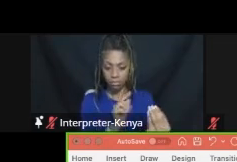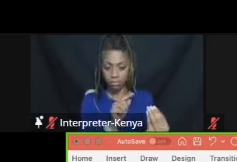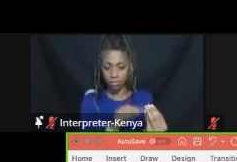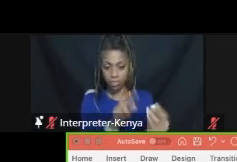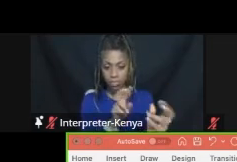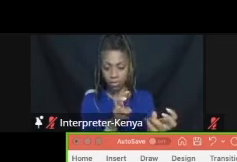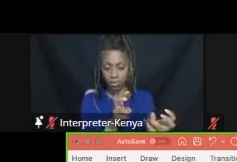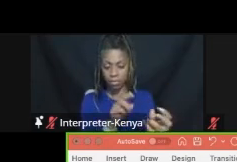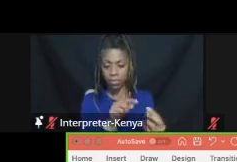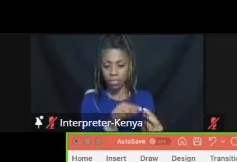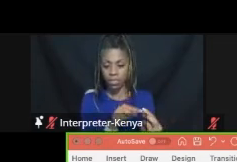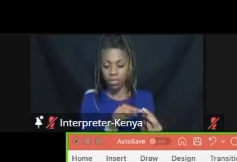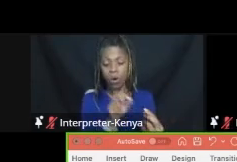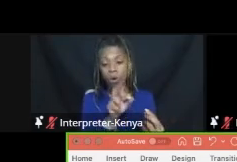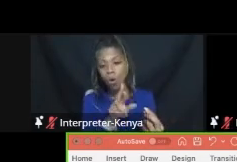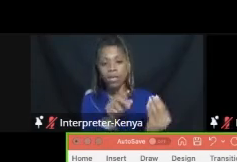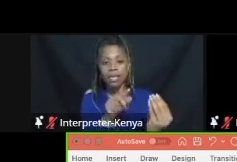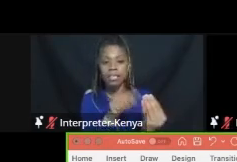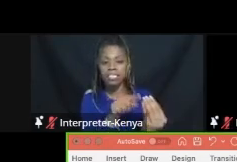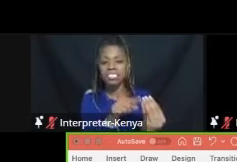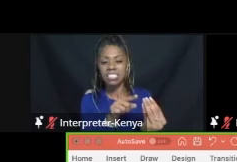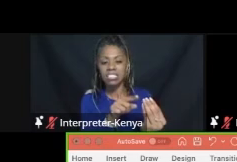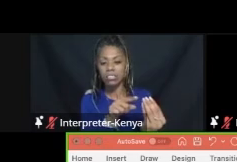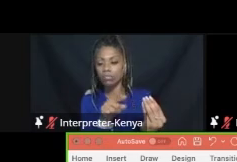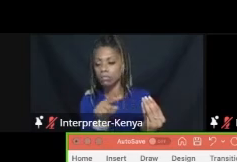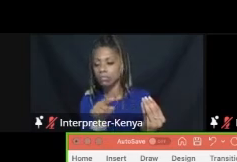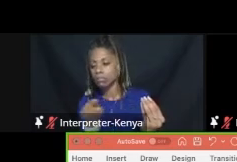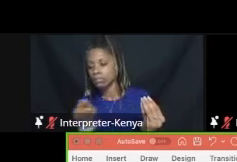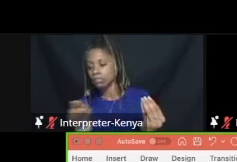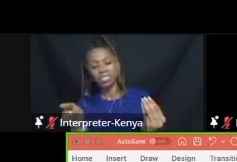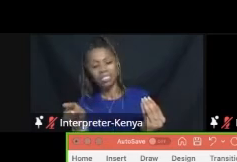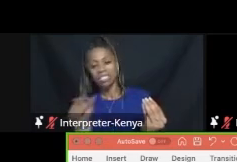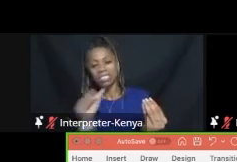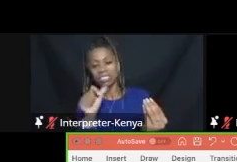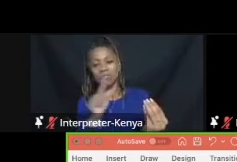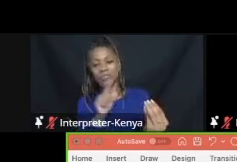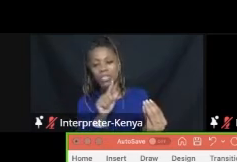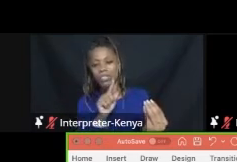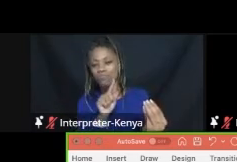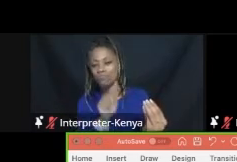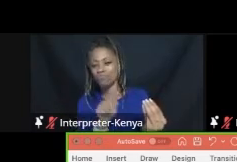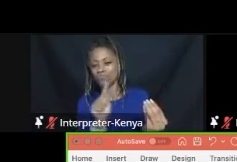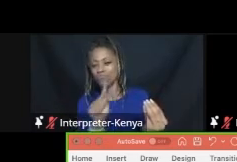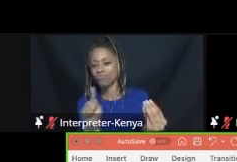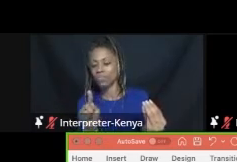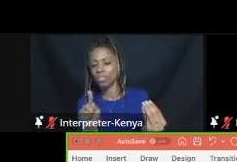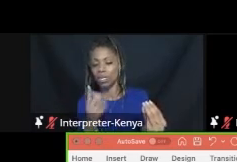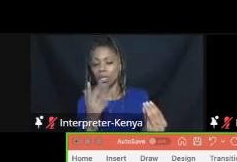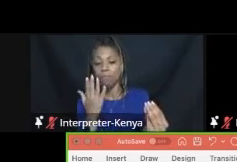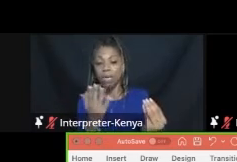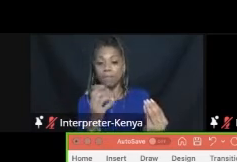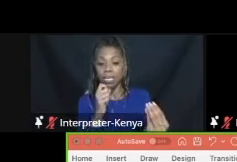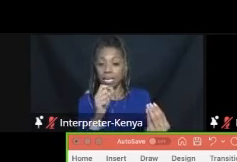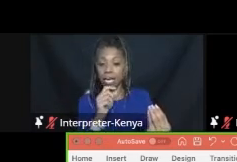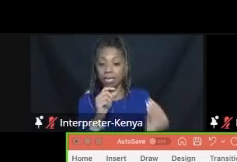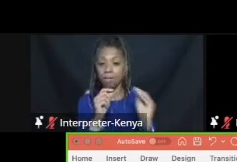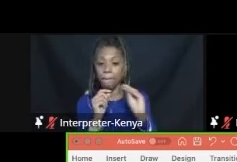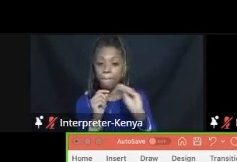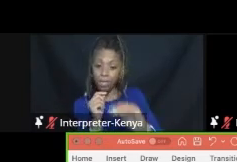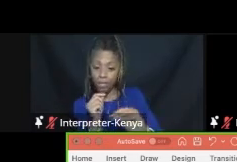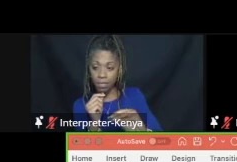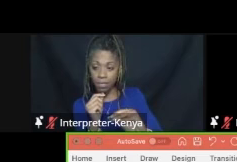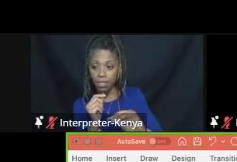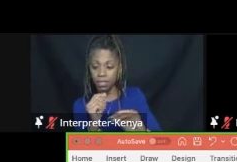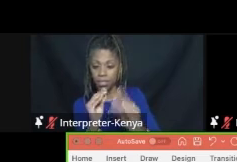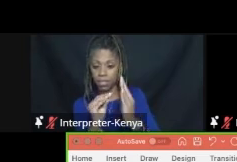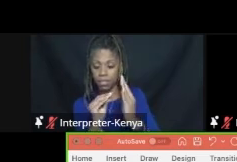the case, and you're like, gosh, this isn't really covered, then you need to evaluate, was it not included because it just doesn't illustrate a